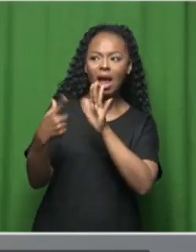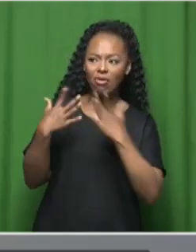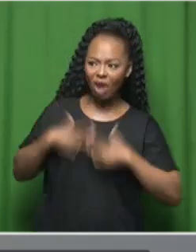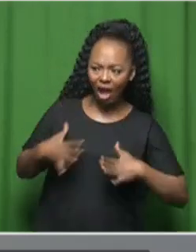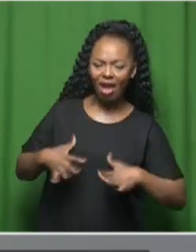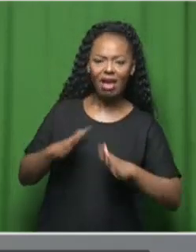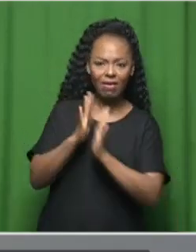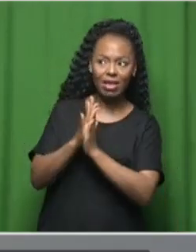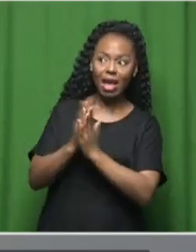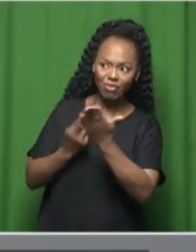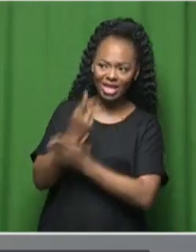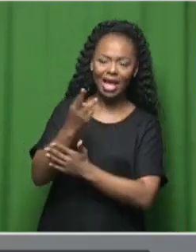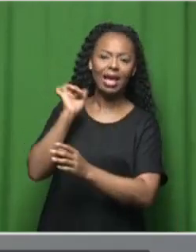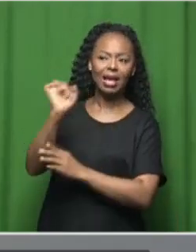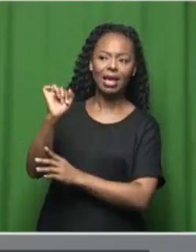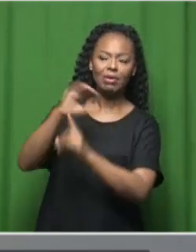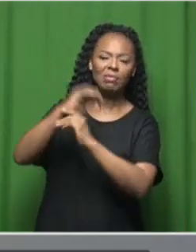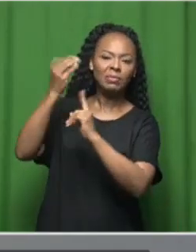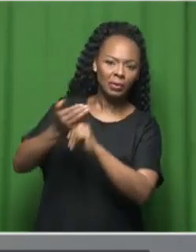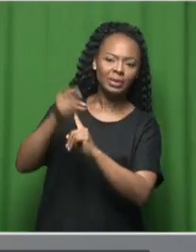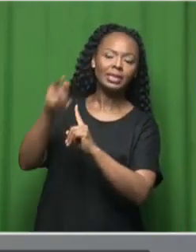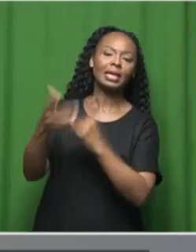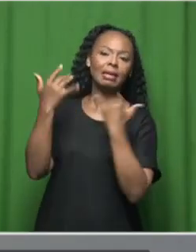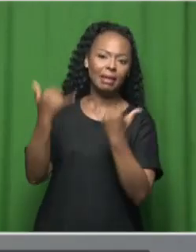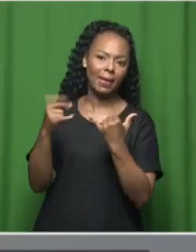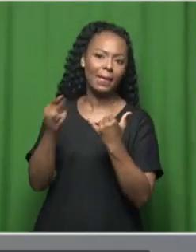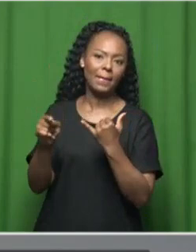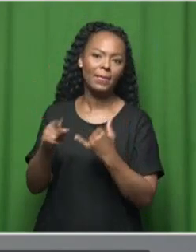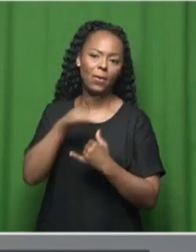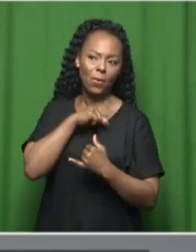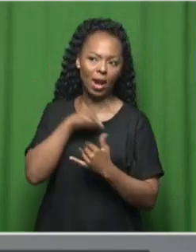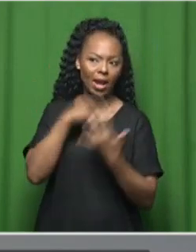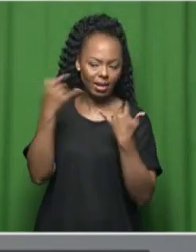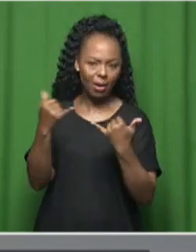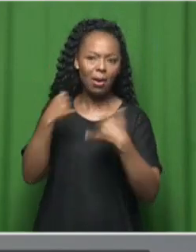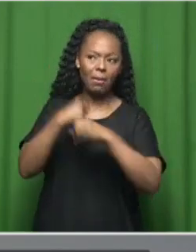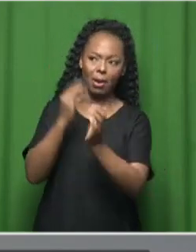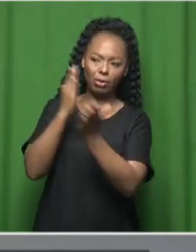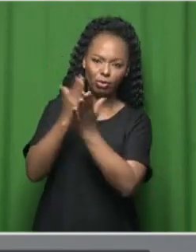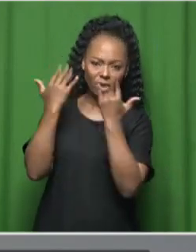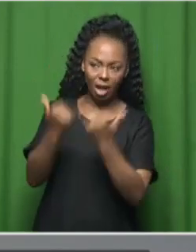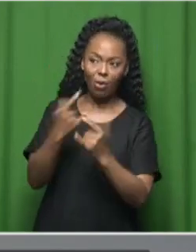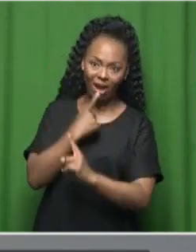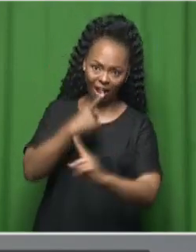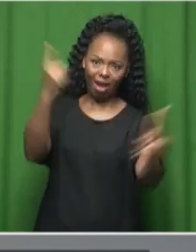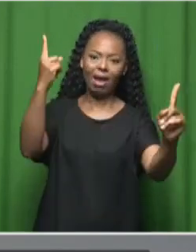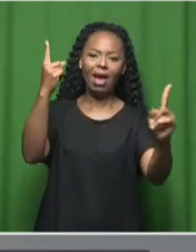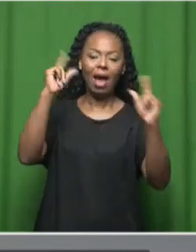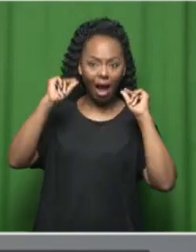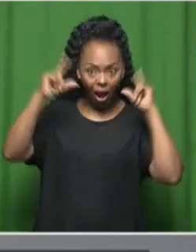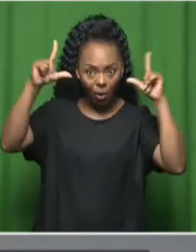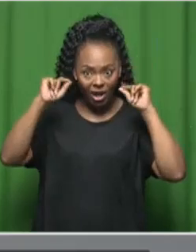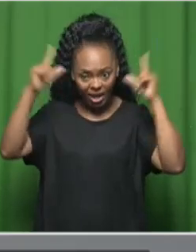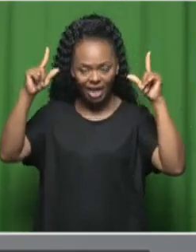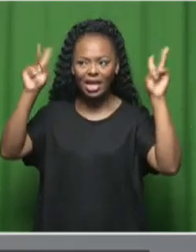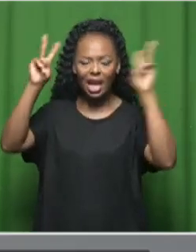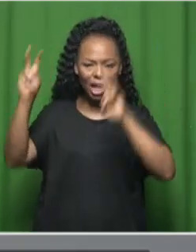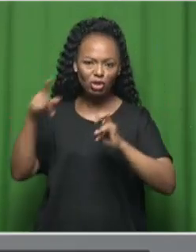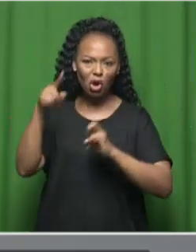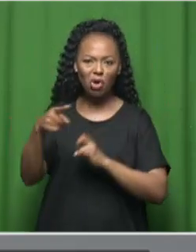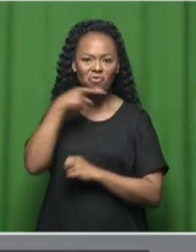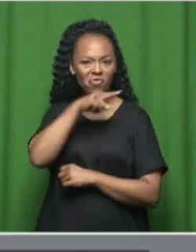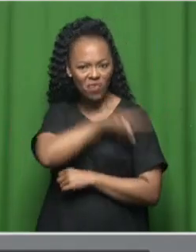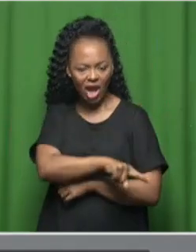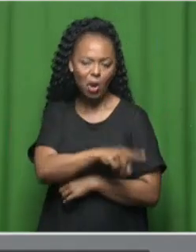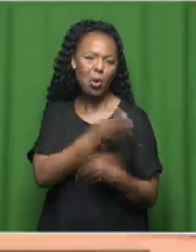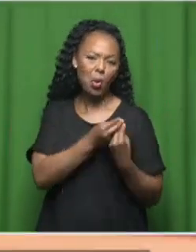formed the alliance with them, involved with every stage of taking it, to say we are putting out a message and raise awareness against counterfeiting of